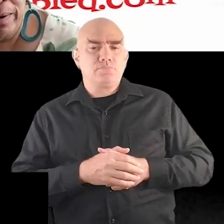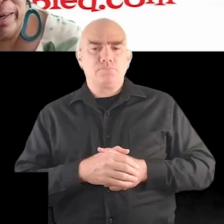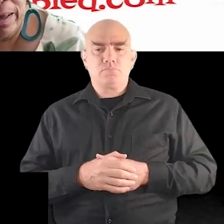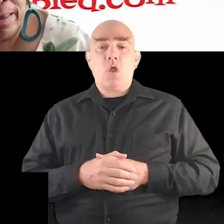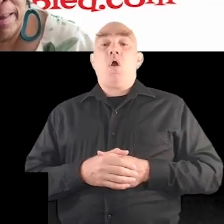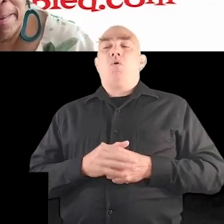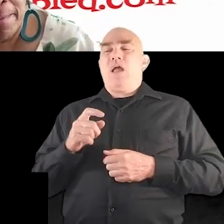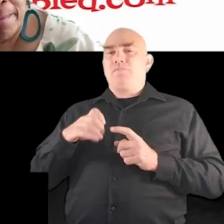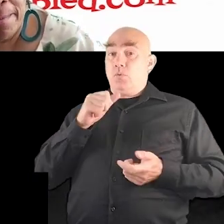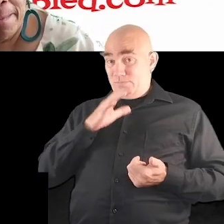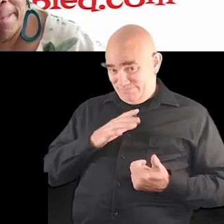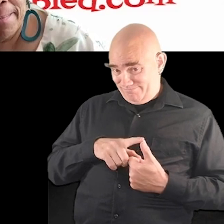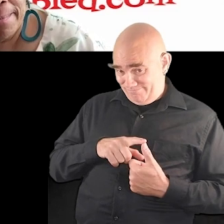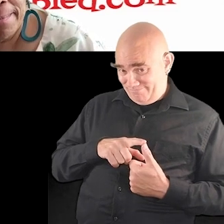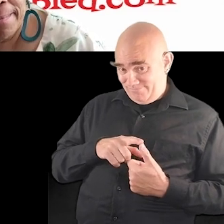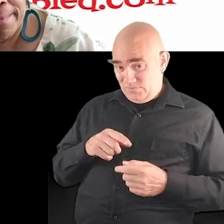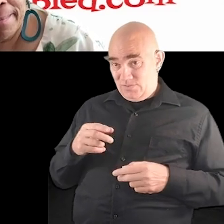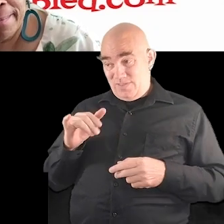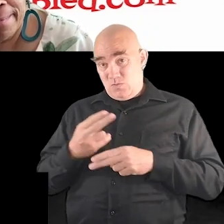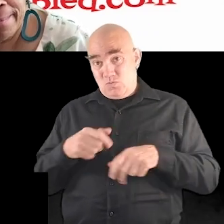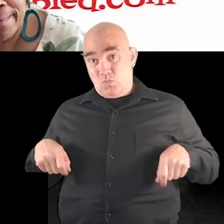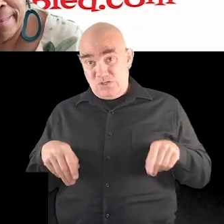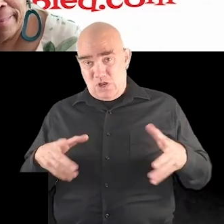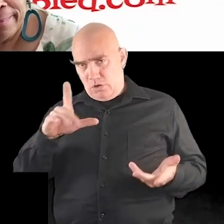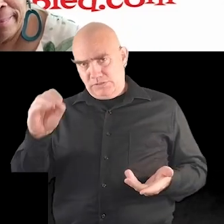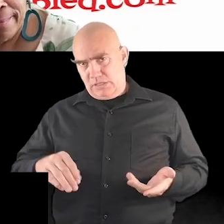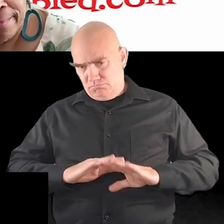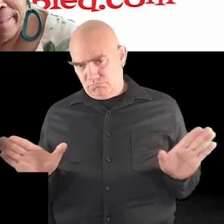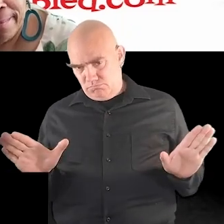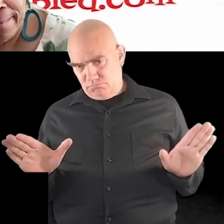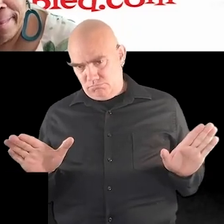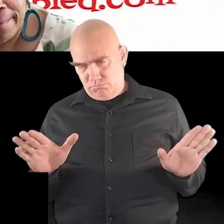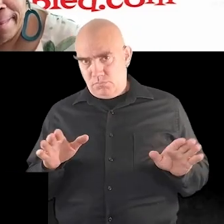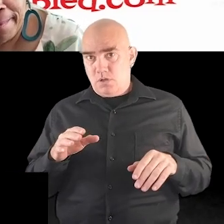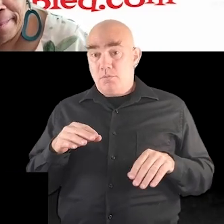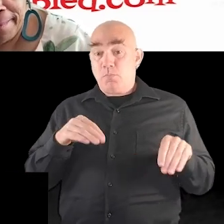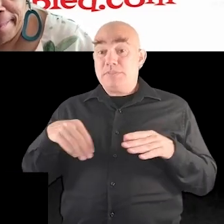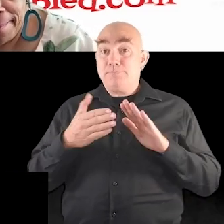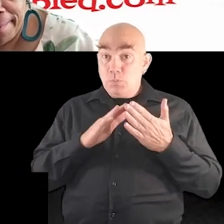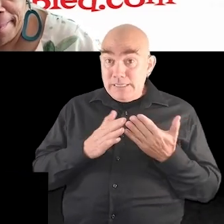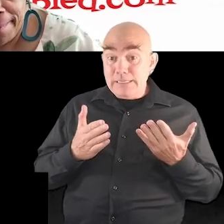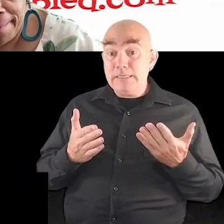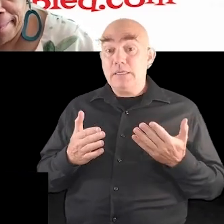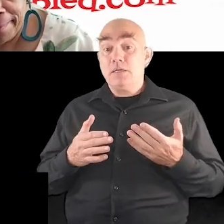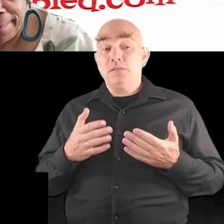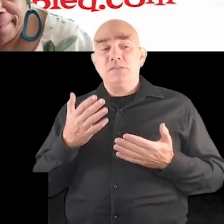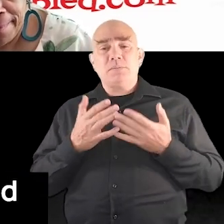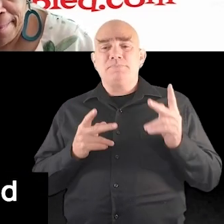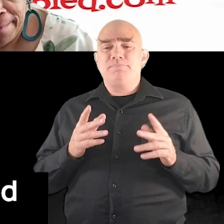Wheelchair America? So you have to be a woman to use a wheelchair, 100% mobility in the